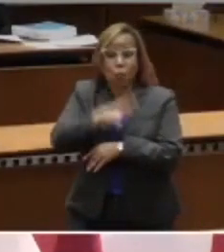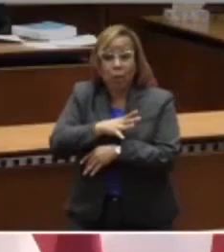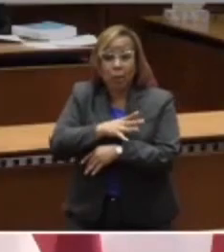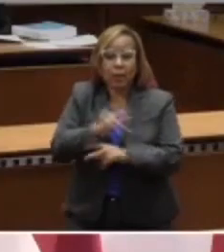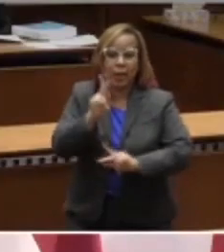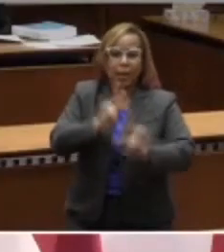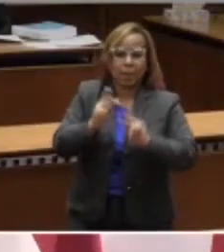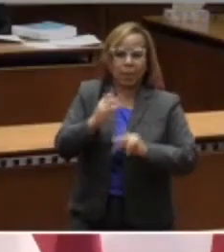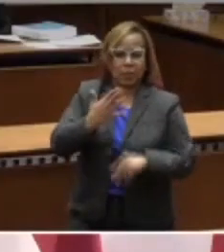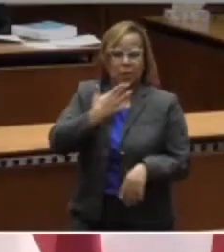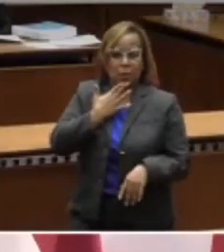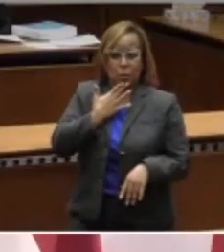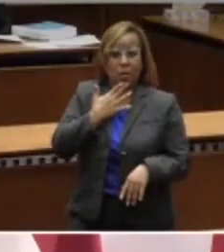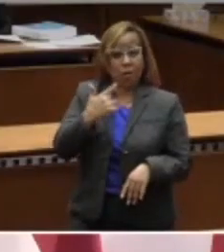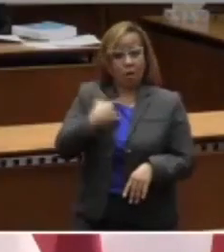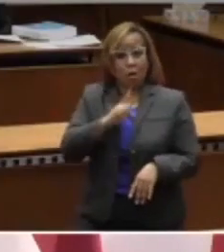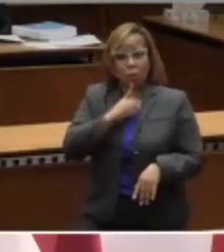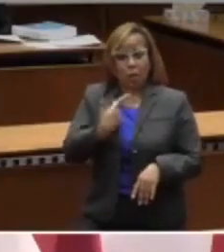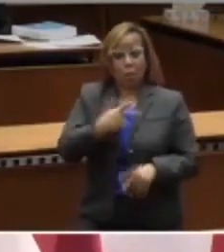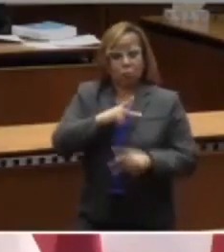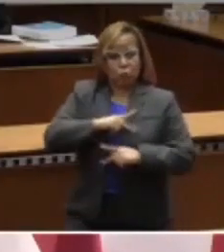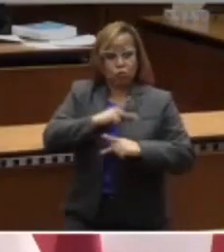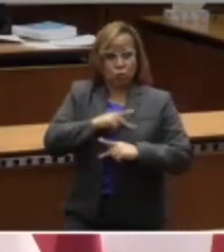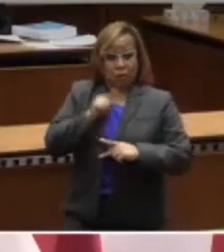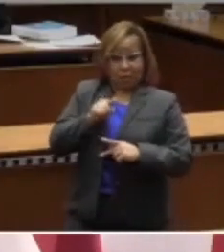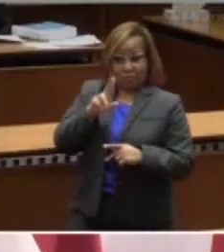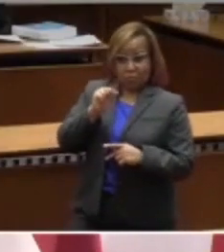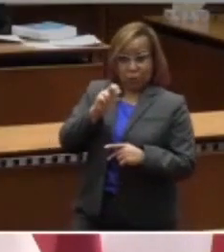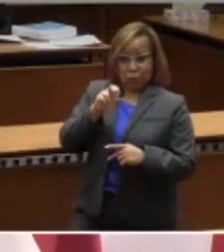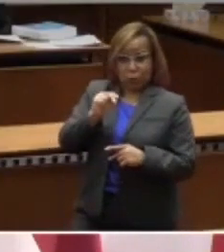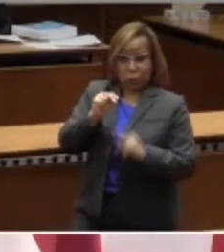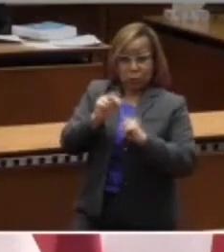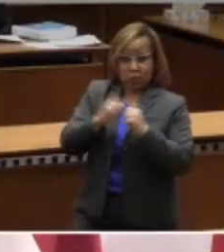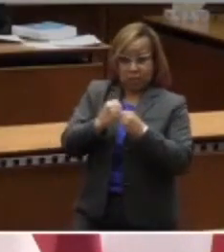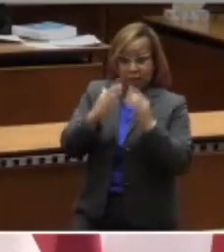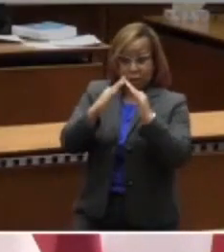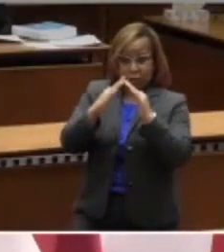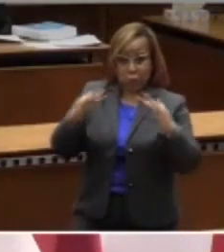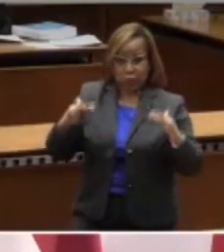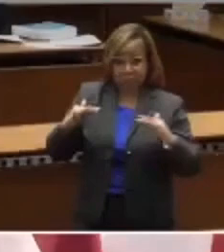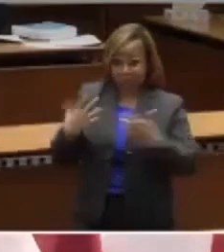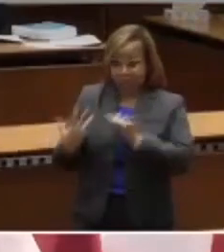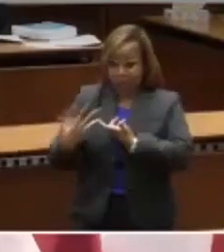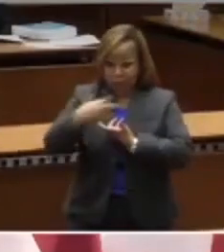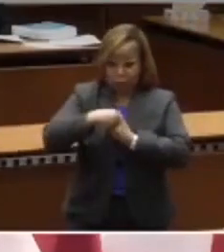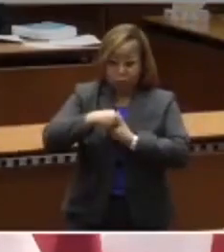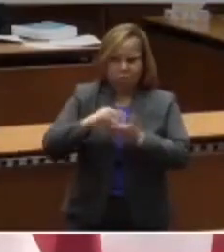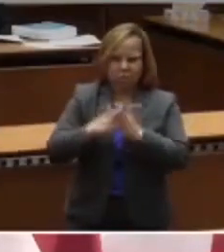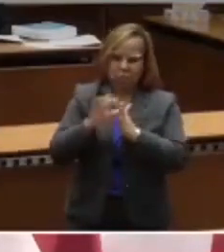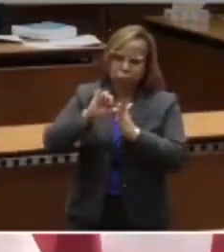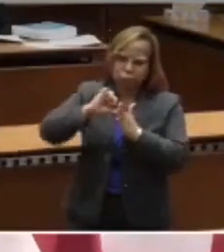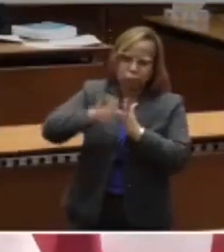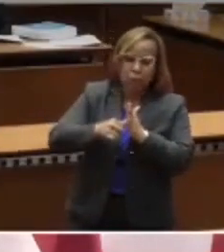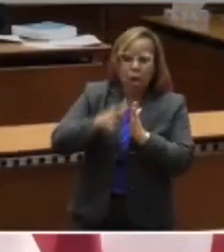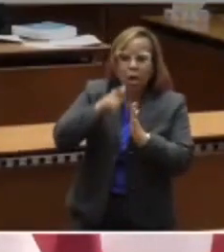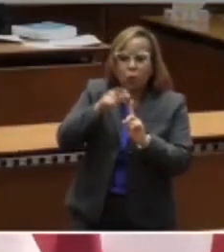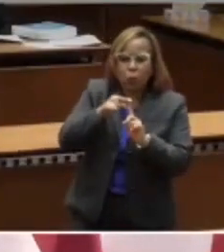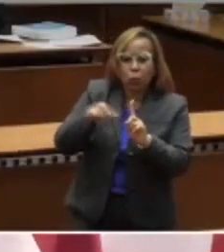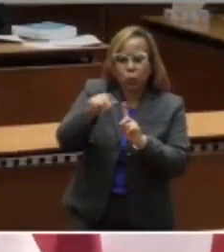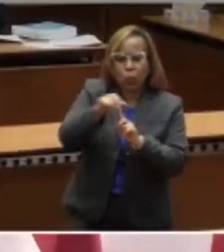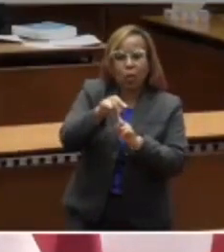color. And I very much appreciate those unions that have made diversity and inclusion a hallmark of who you